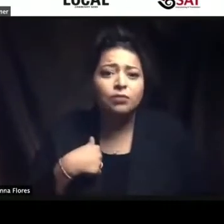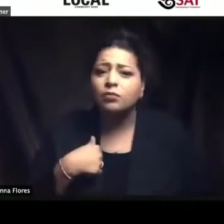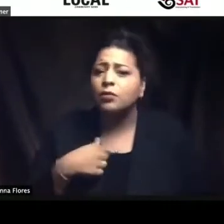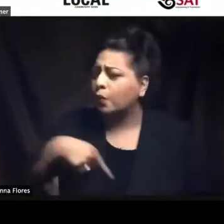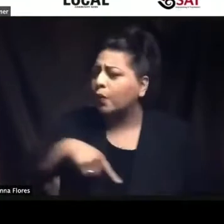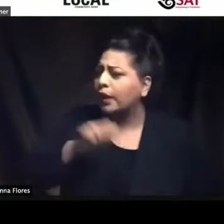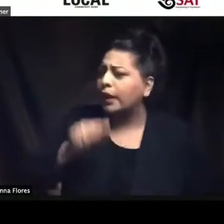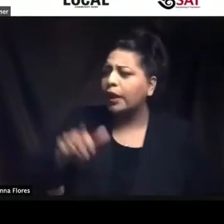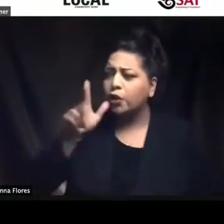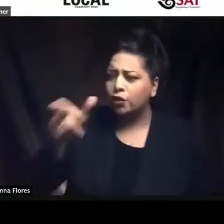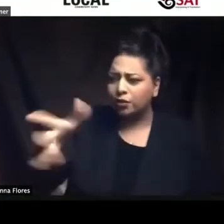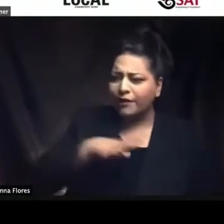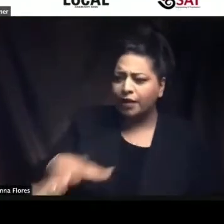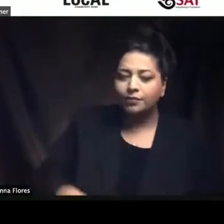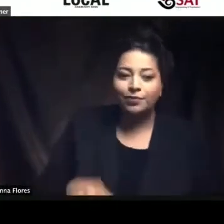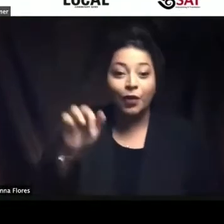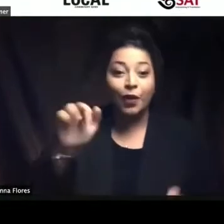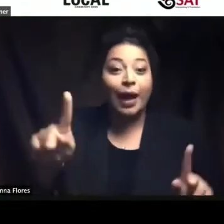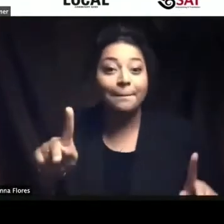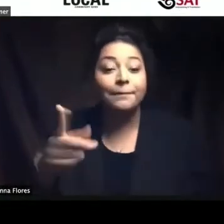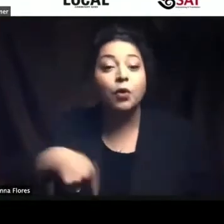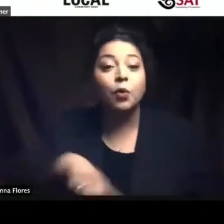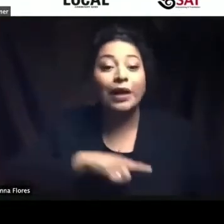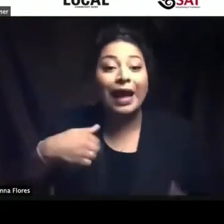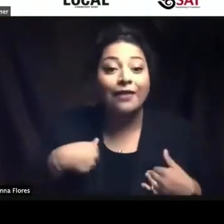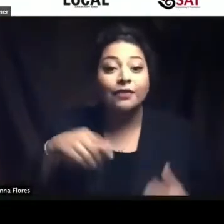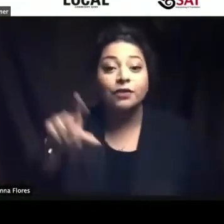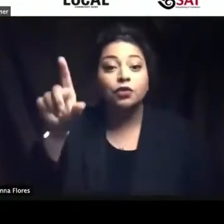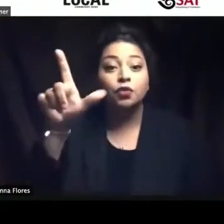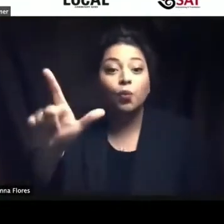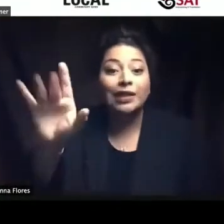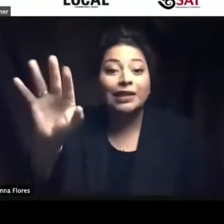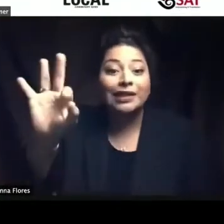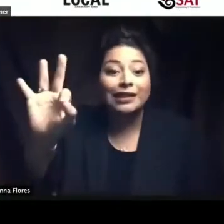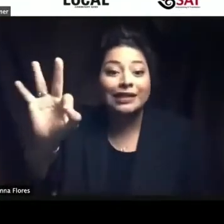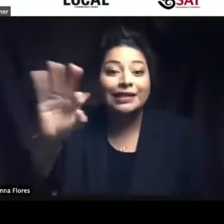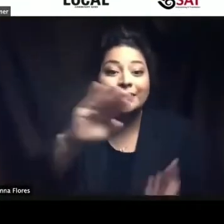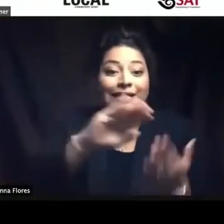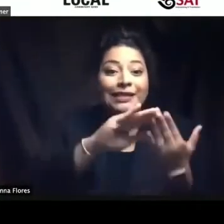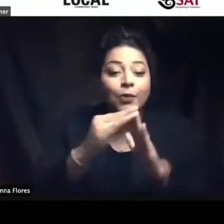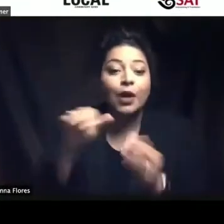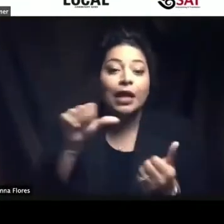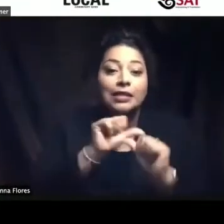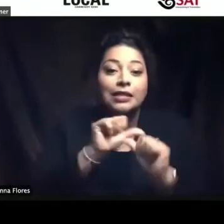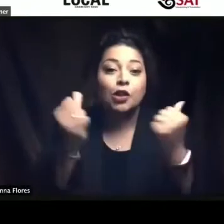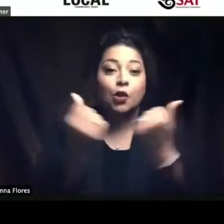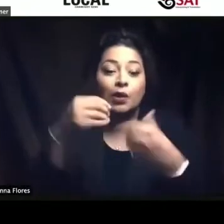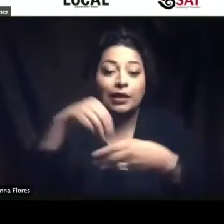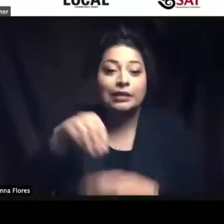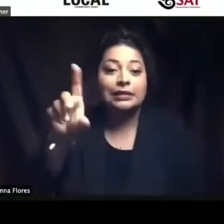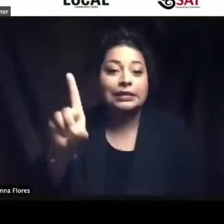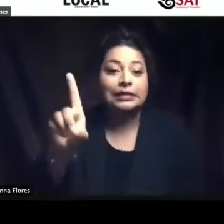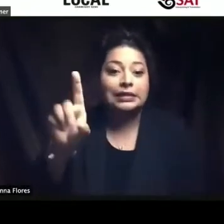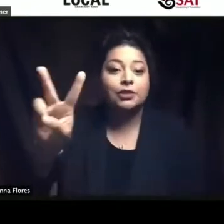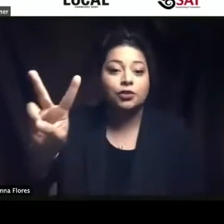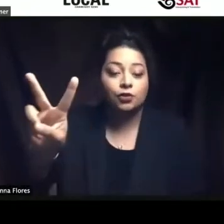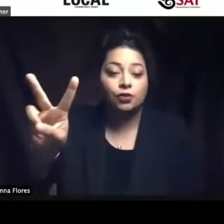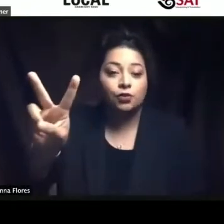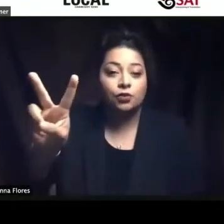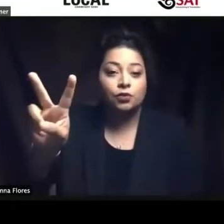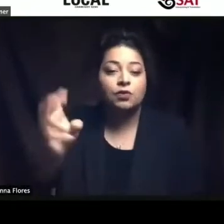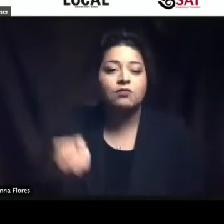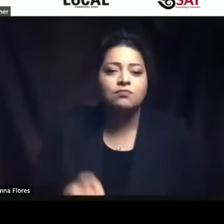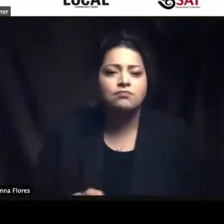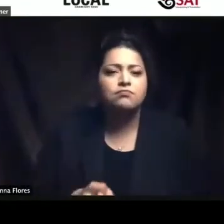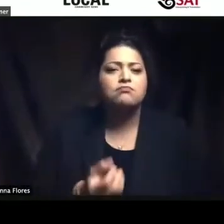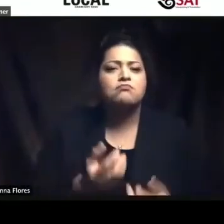you, you're fine. Okay, fabulous. Okay, so we have 29 neighborhood associations in District 2. Many of them